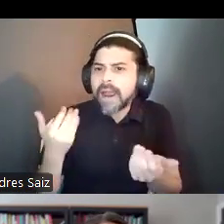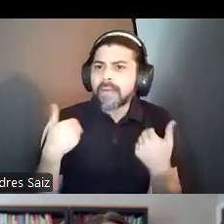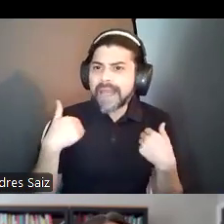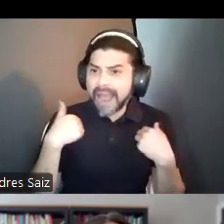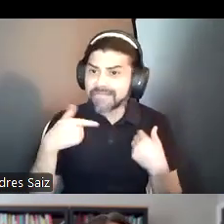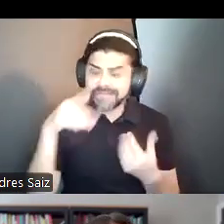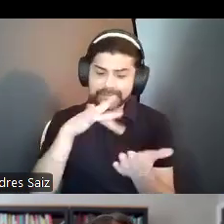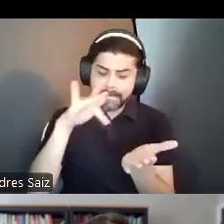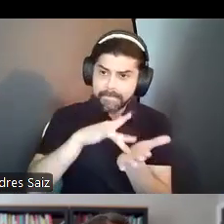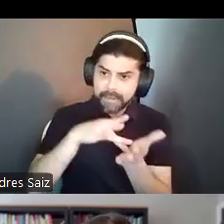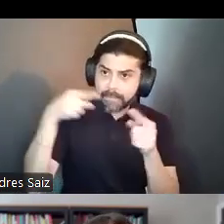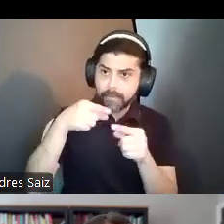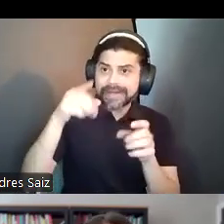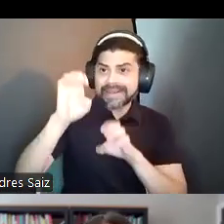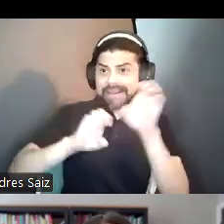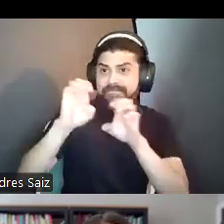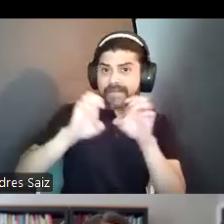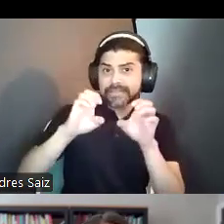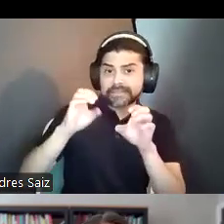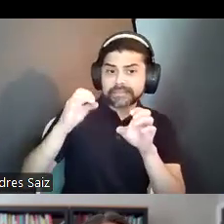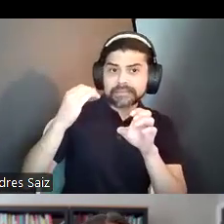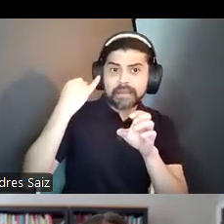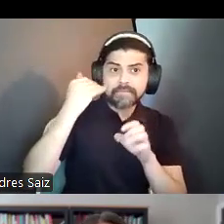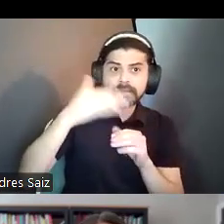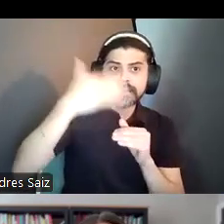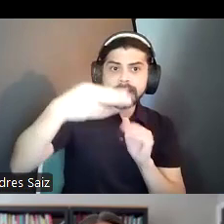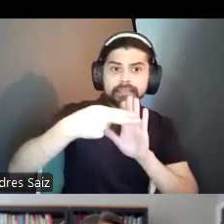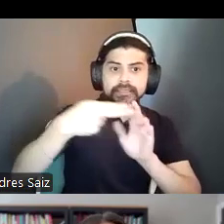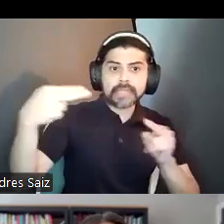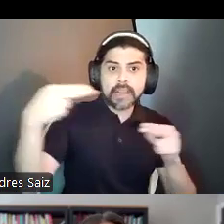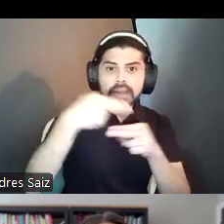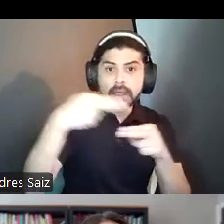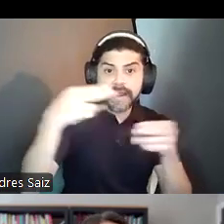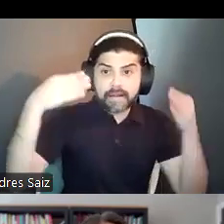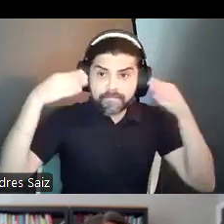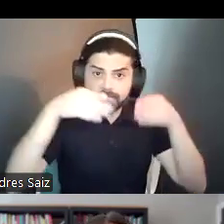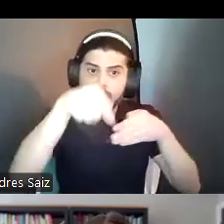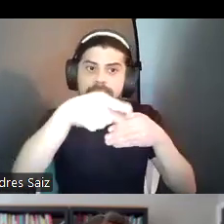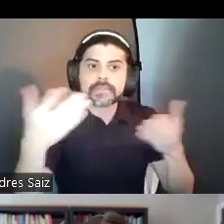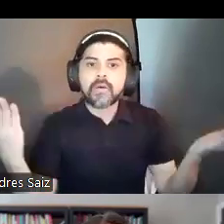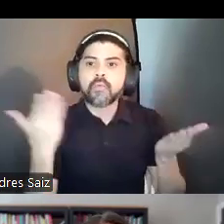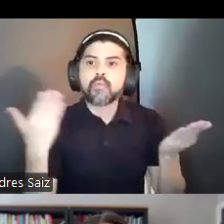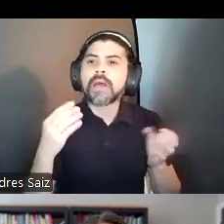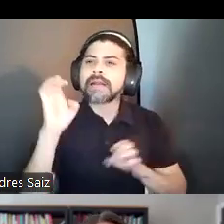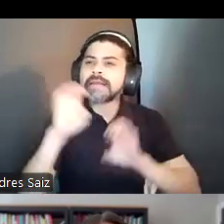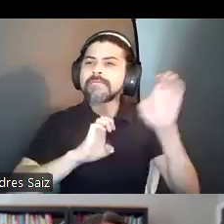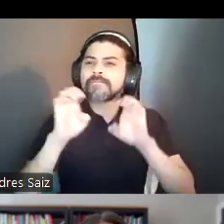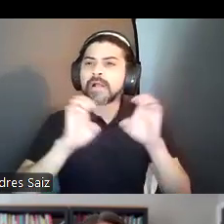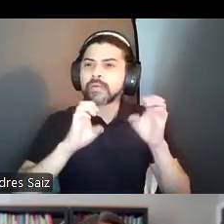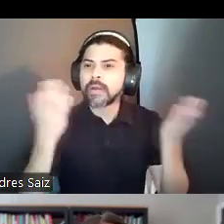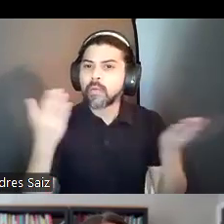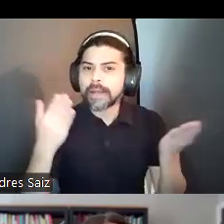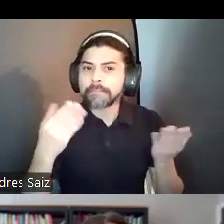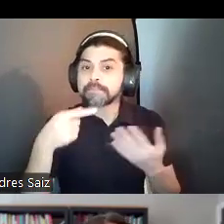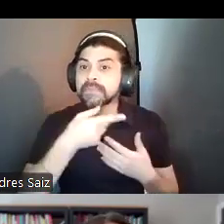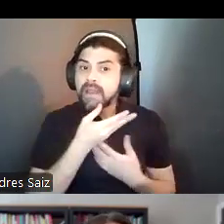evaluation. And if I can get the next slide, this next slide focuses on what we are evaluating. And just to provide a